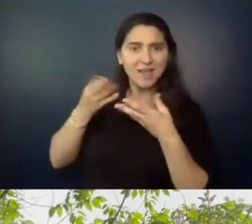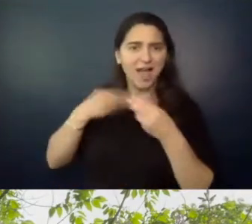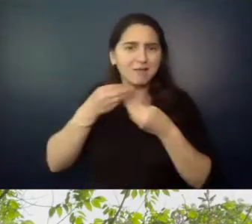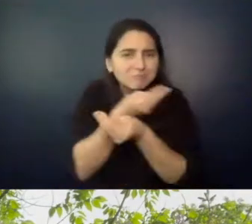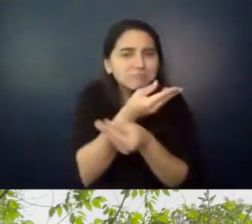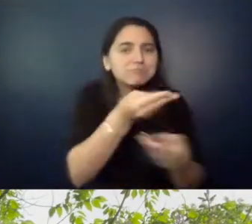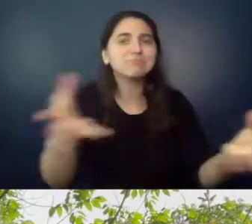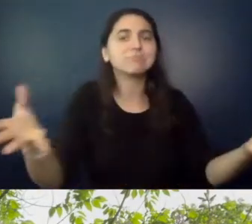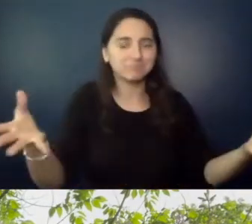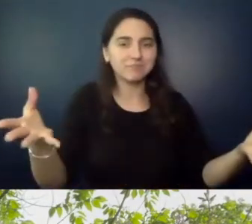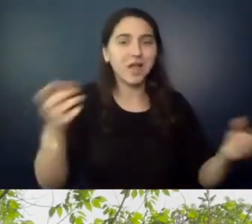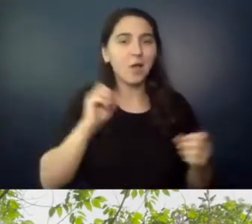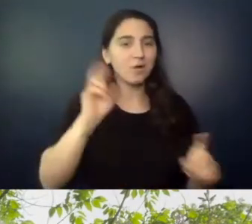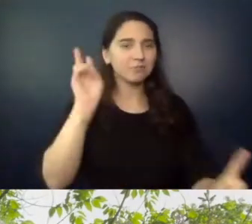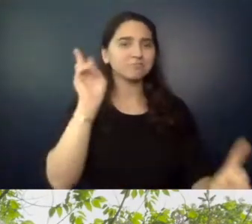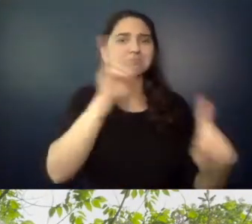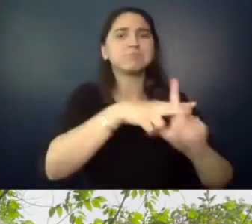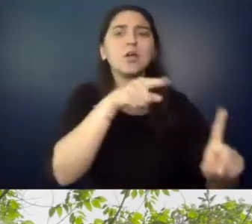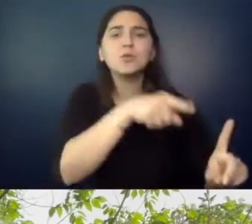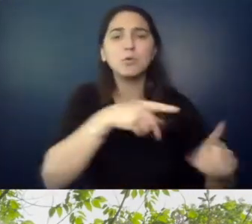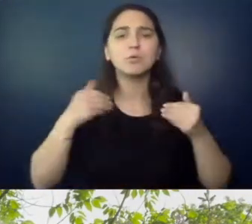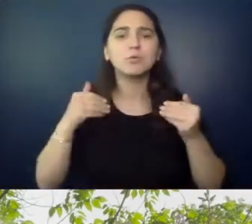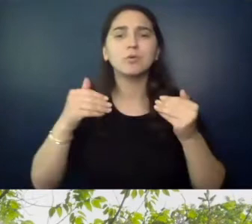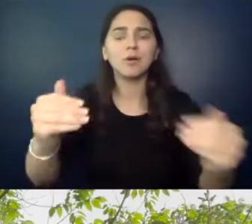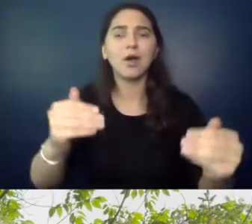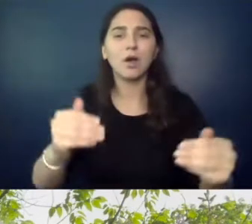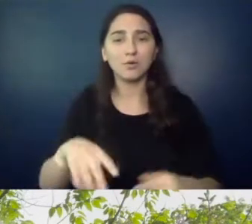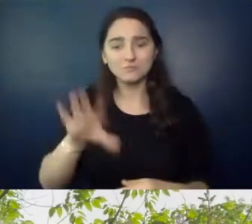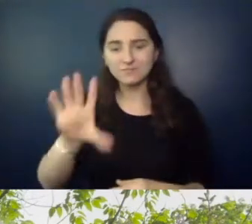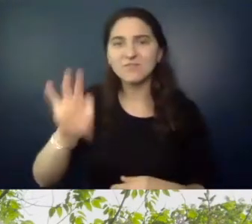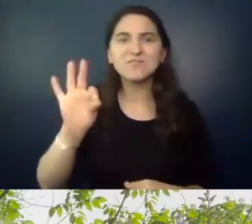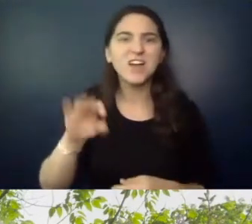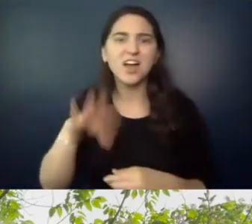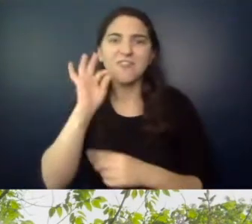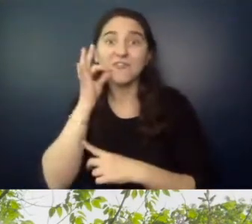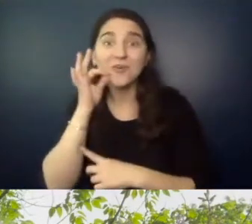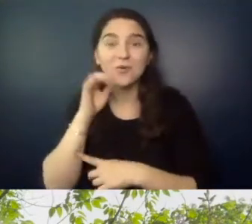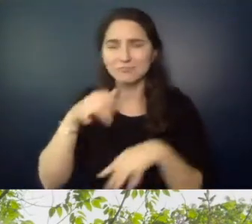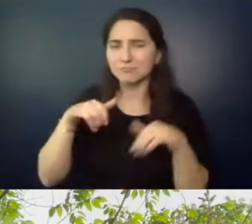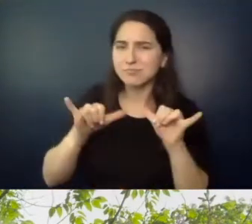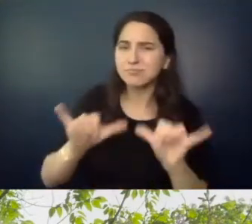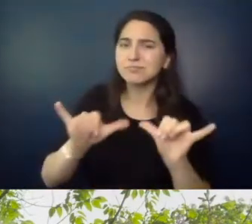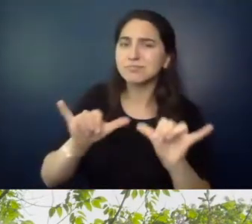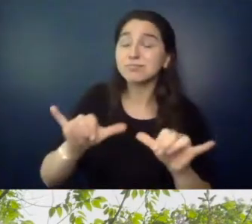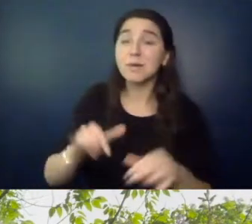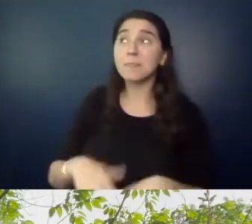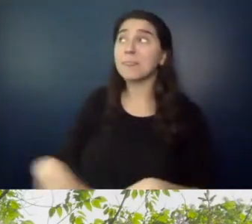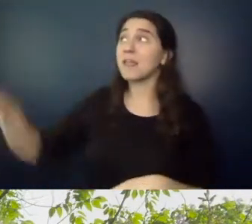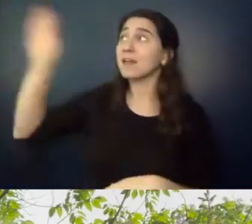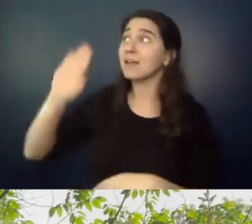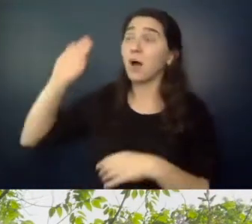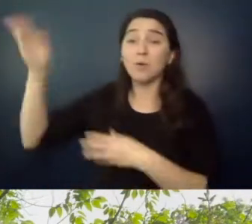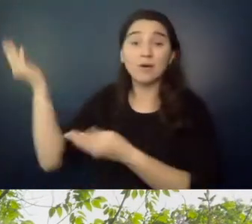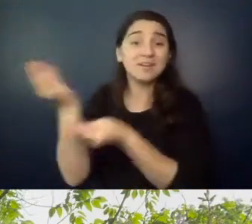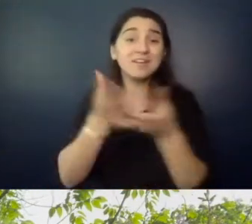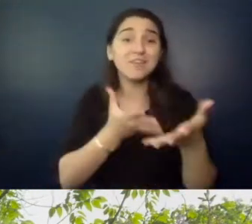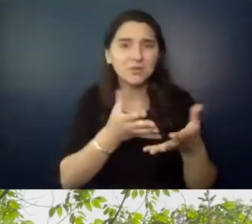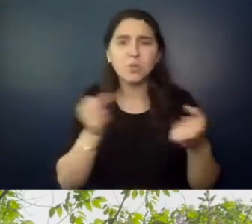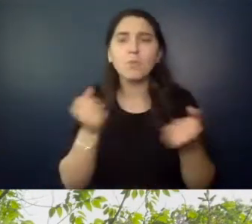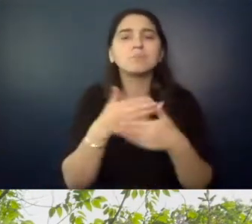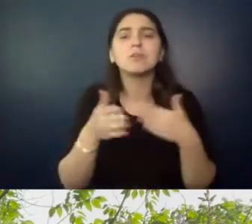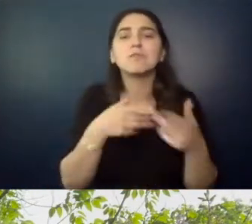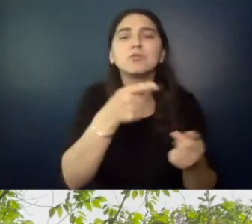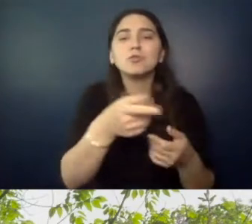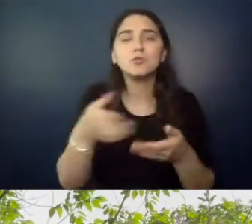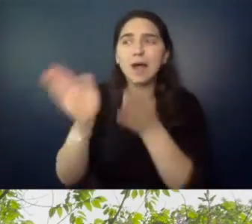you. You did not choose me, but I chose you and appointed you to go and bear fruit, fruit that will last. Then the Father